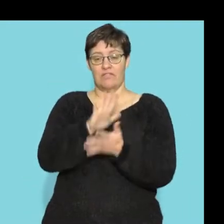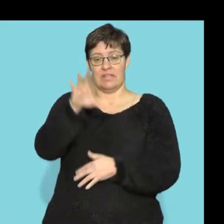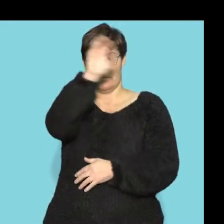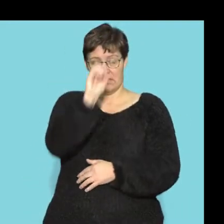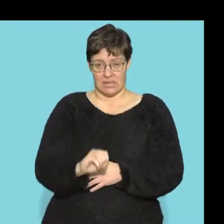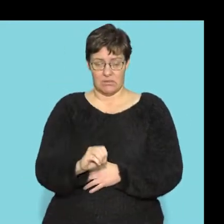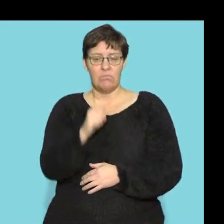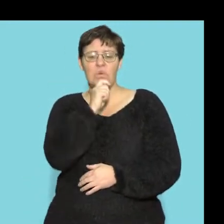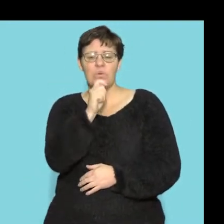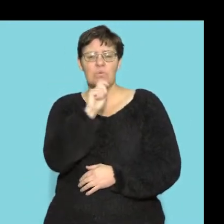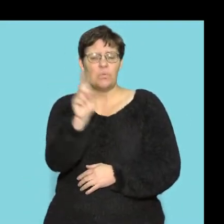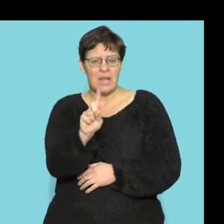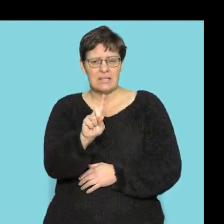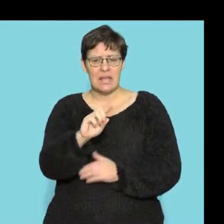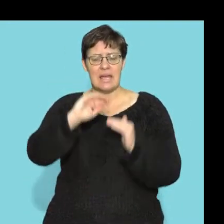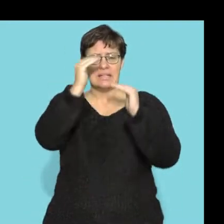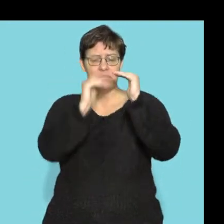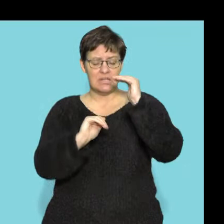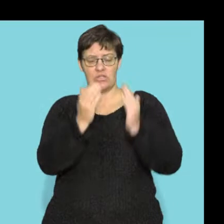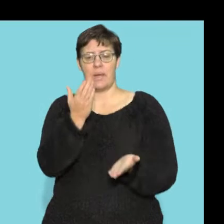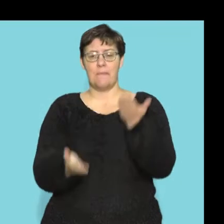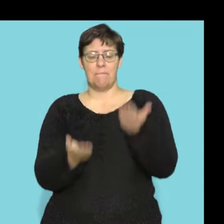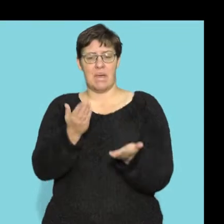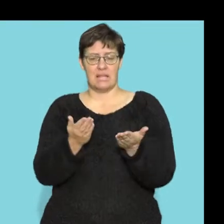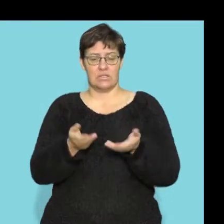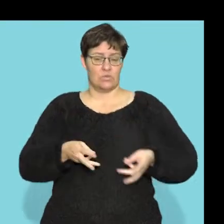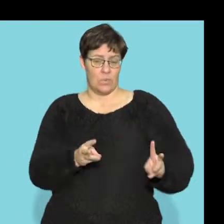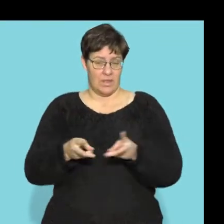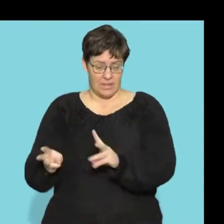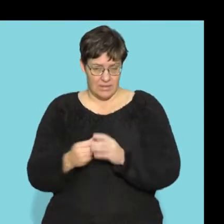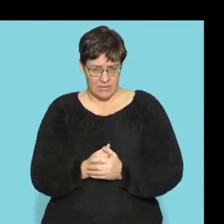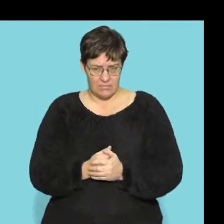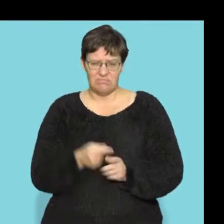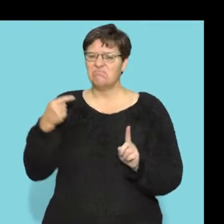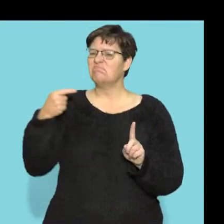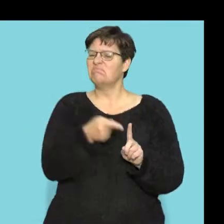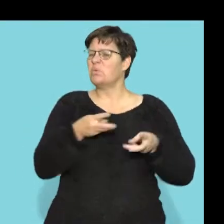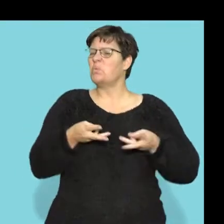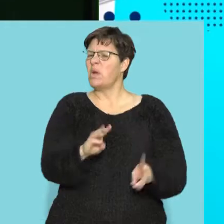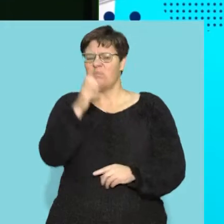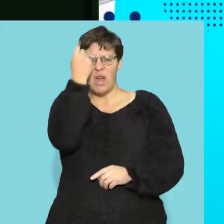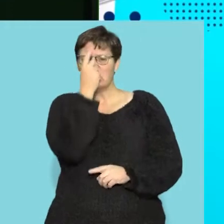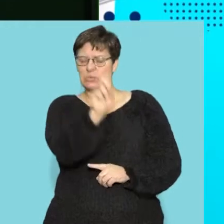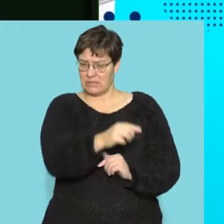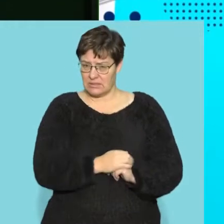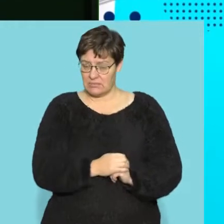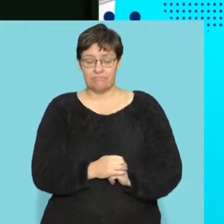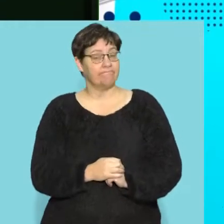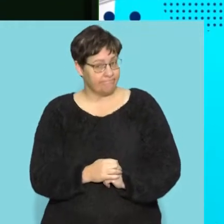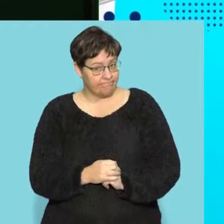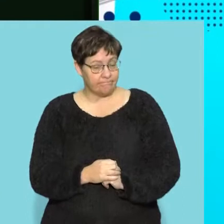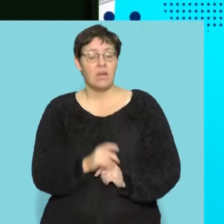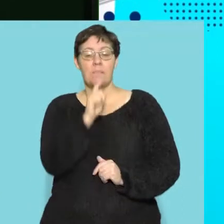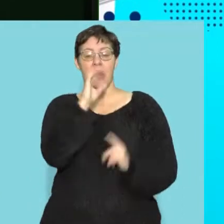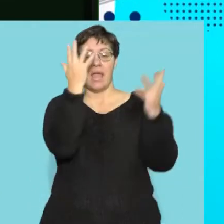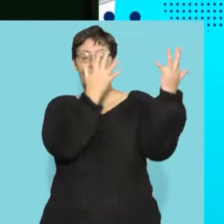the diminishing balance method. Now, what do we understand by the diminishing balance method? By that we understand that